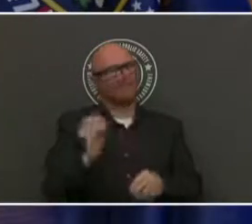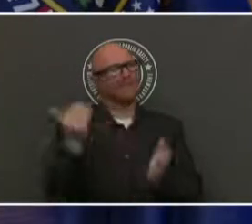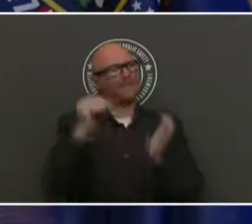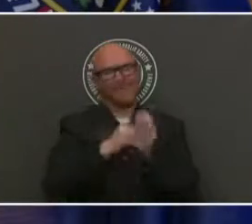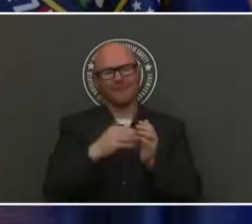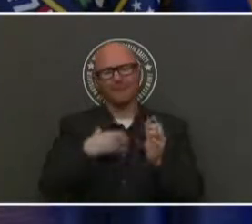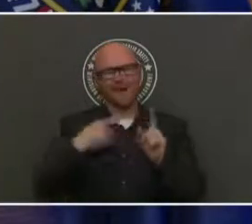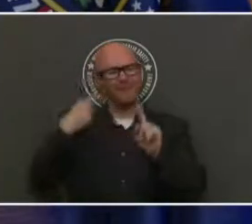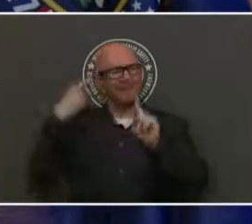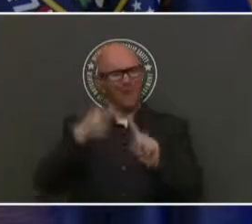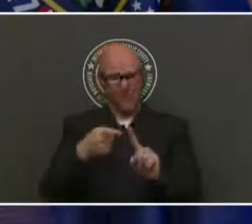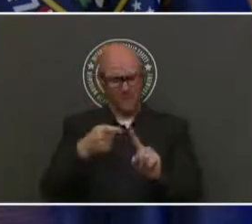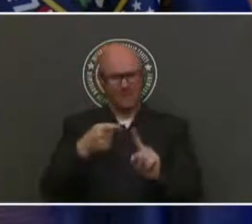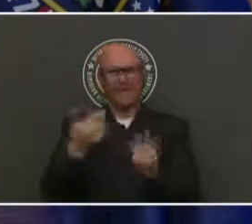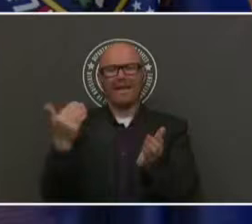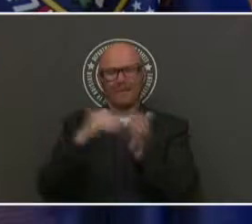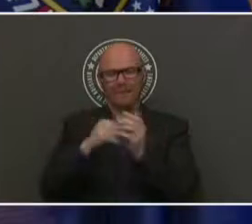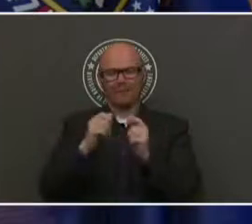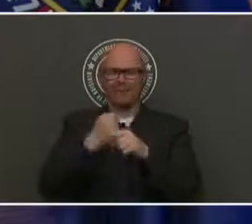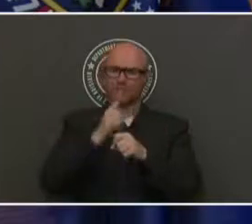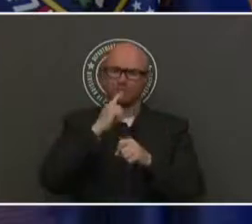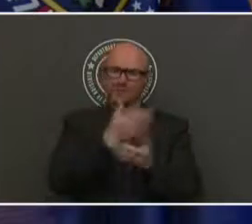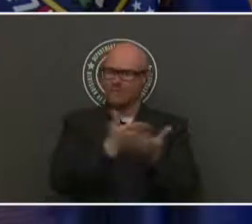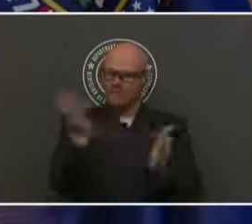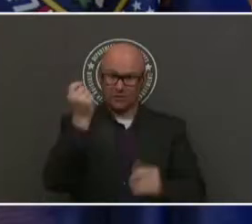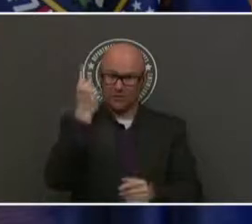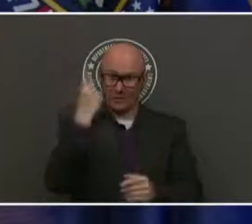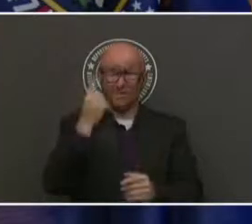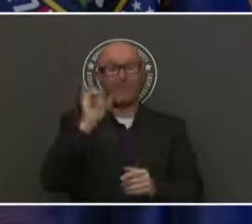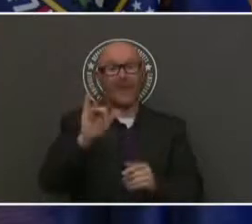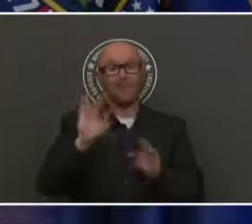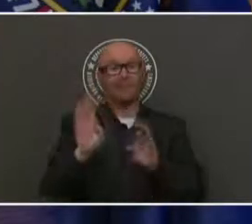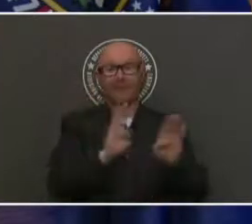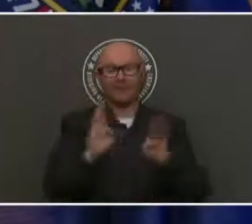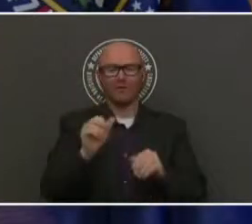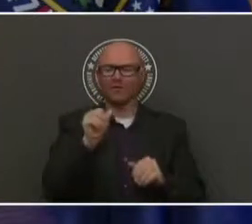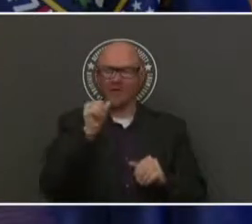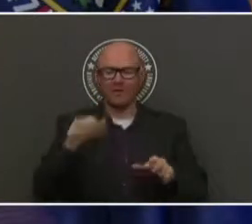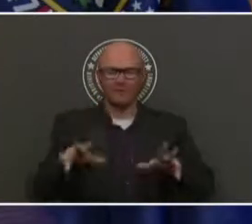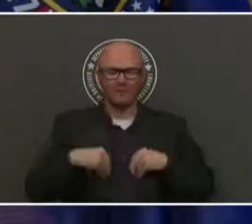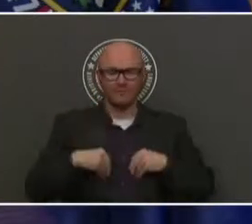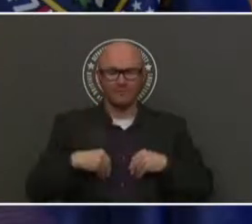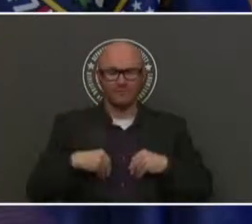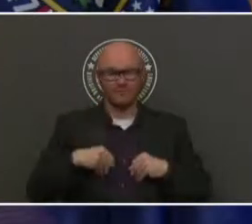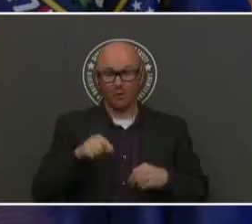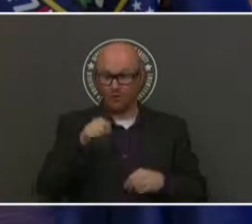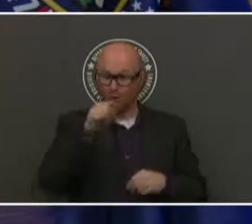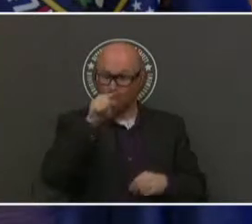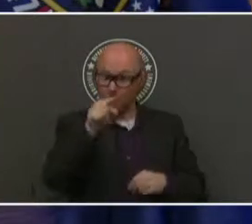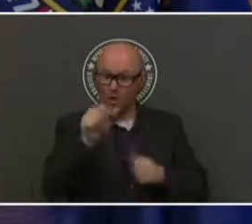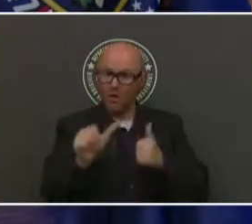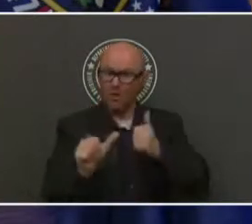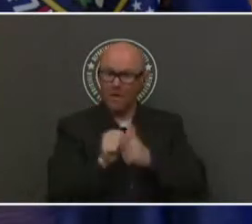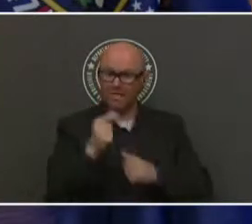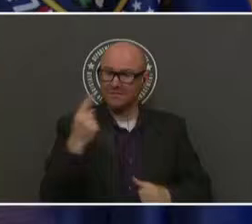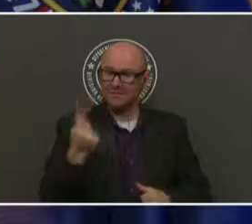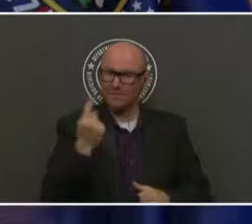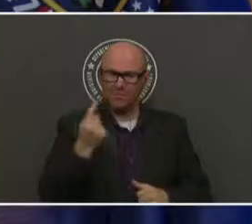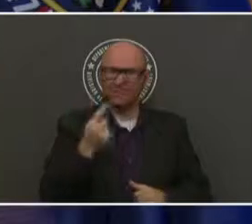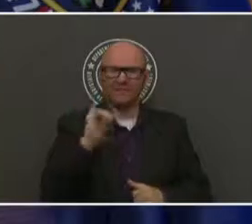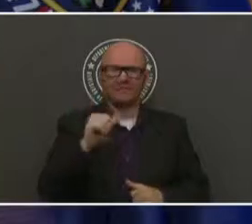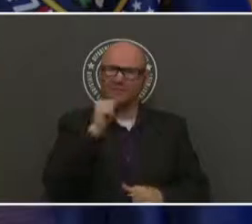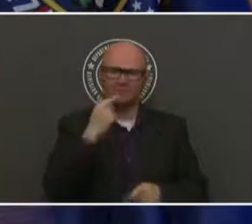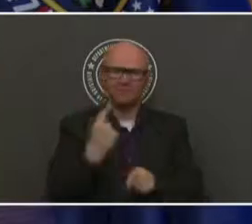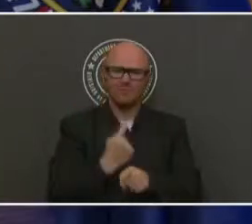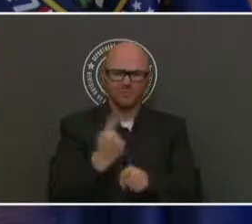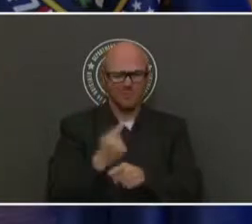said. That type of behavior is unacceptable. By the way, you don't get to threaten people. Businesses have the right to make these decisions,